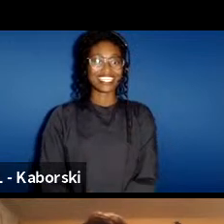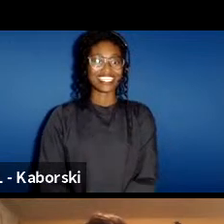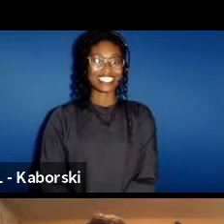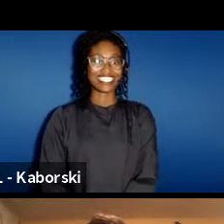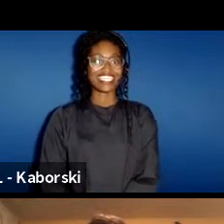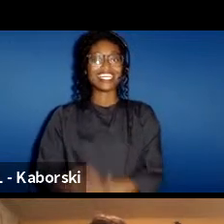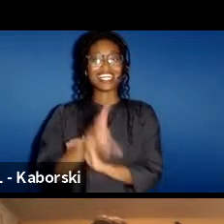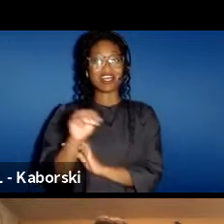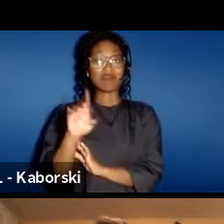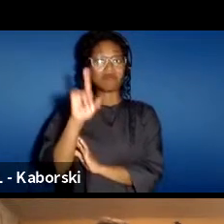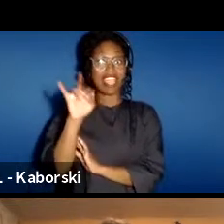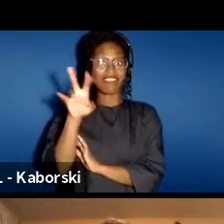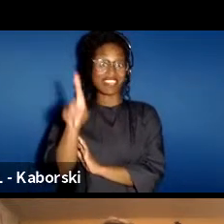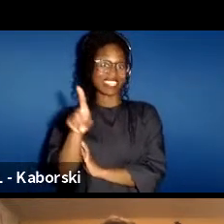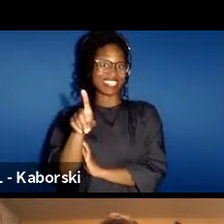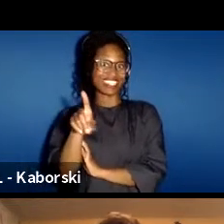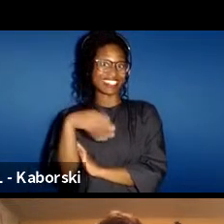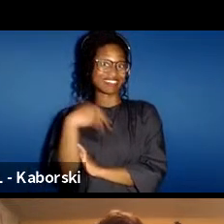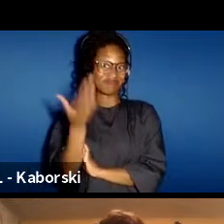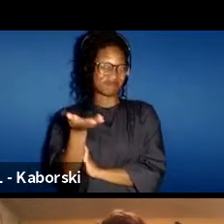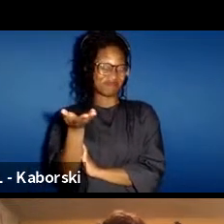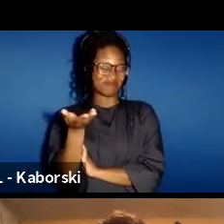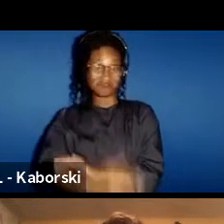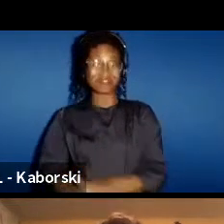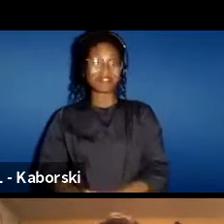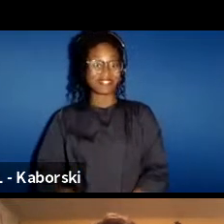We'll start with David.